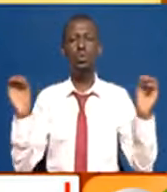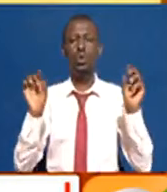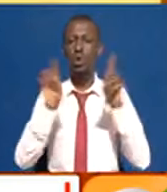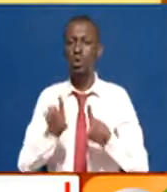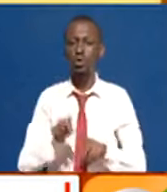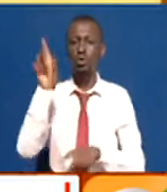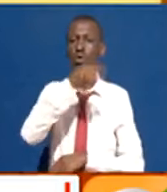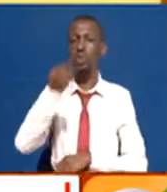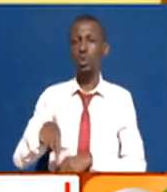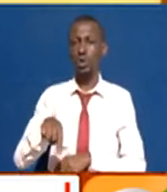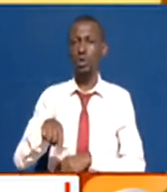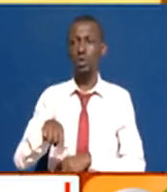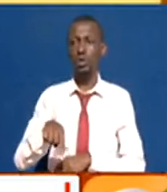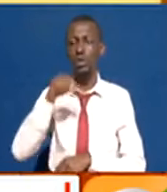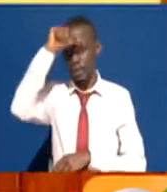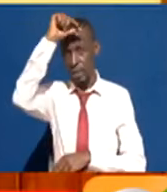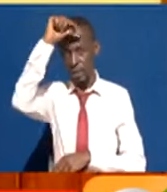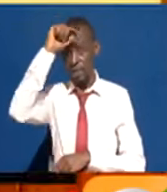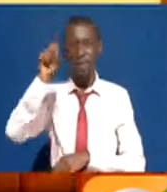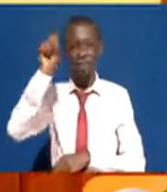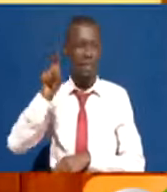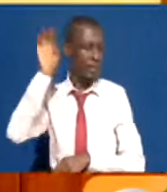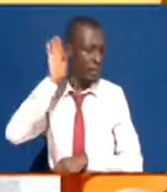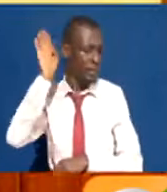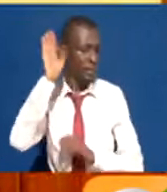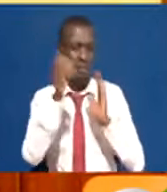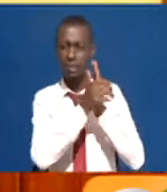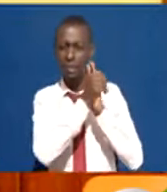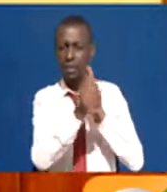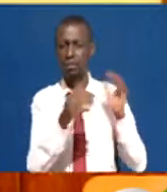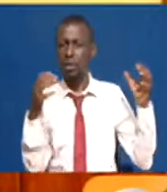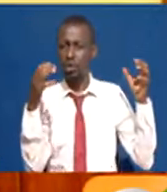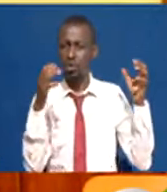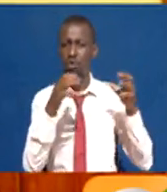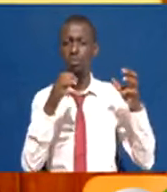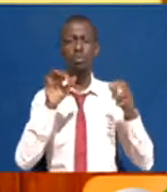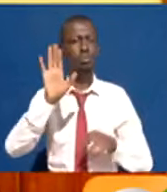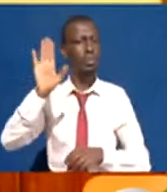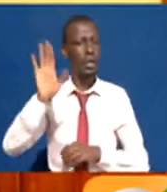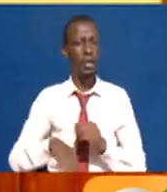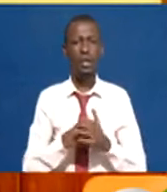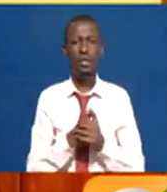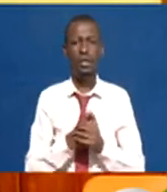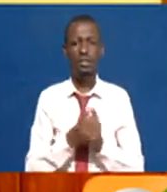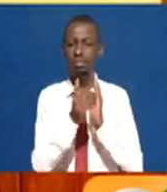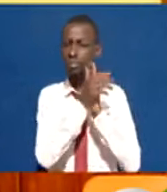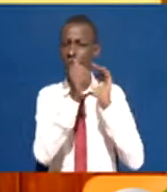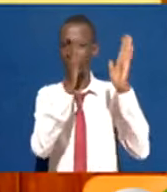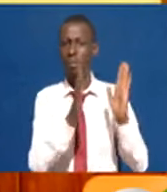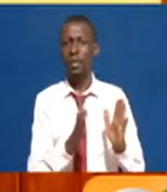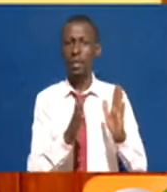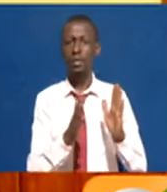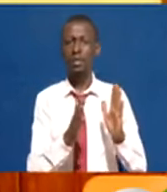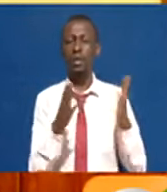Because any sensible government must listen to its experts. And more so experts that are employed